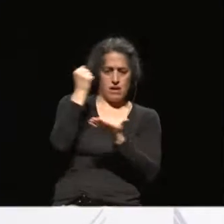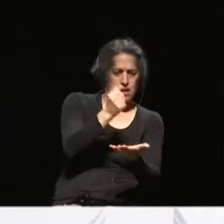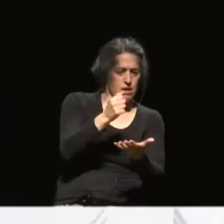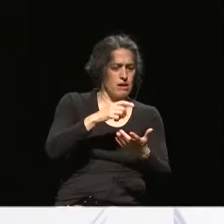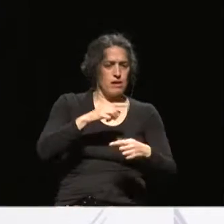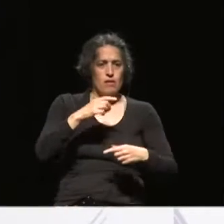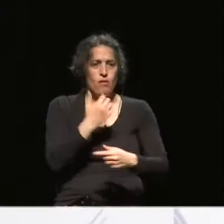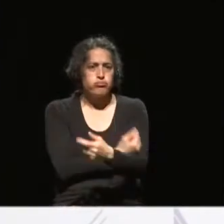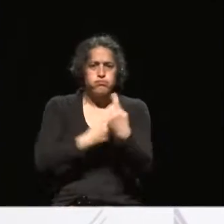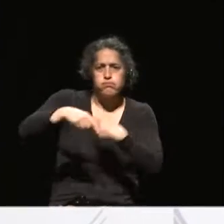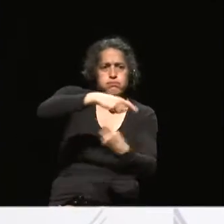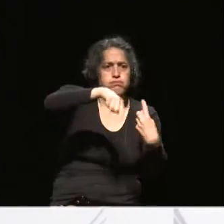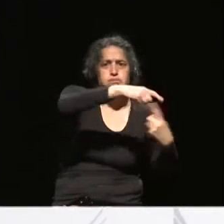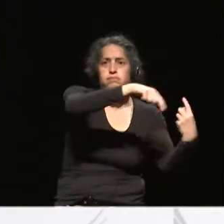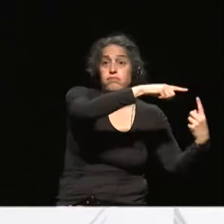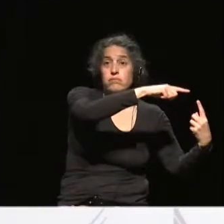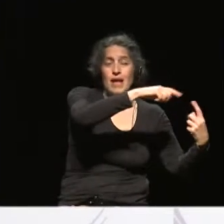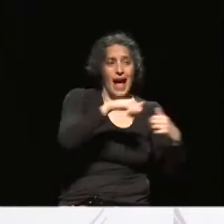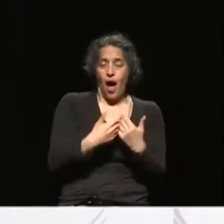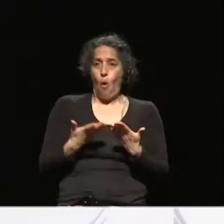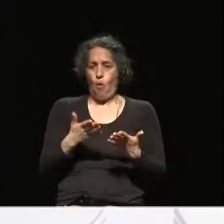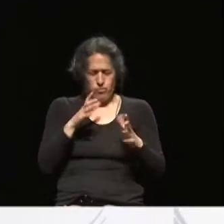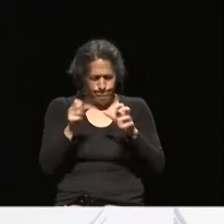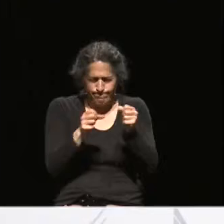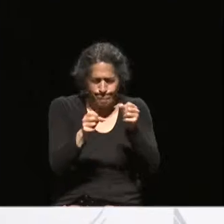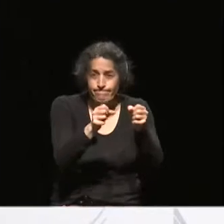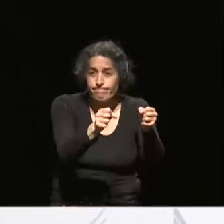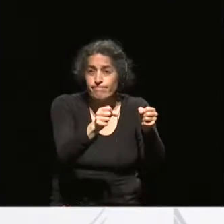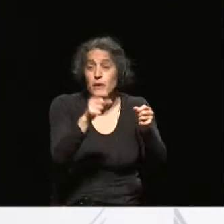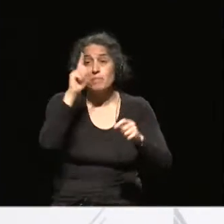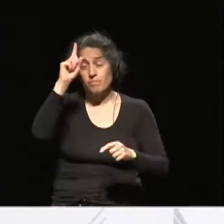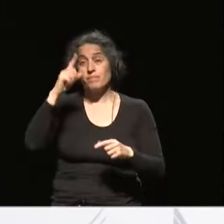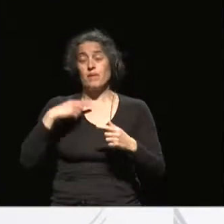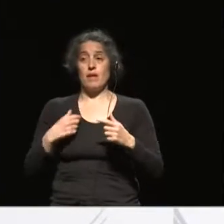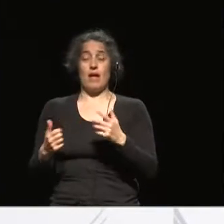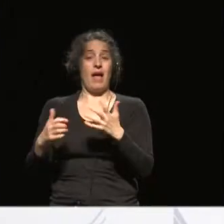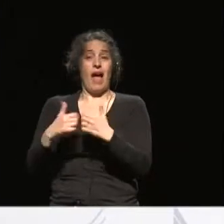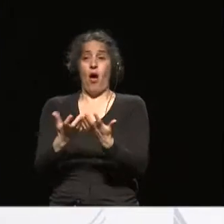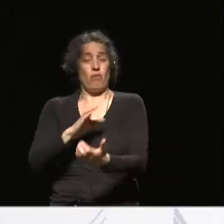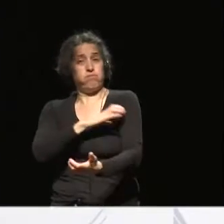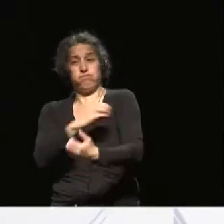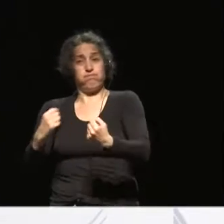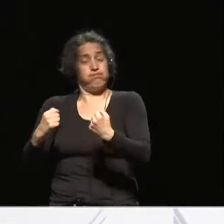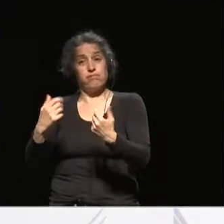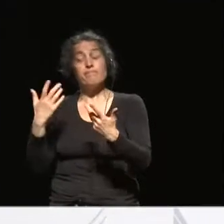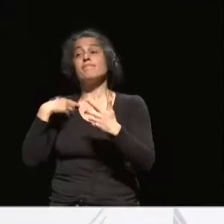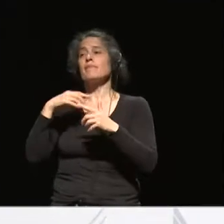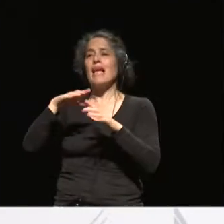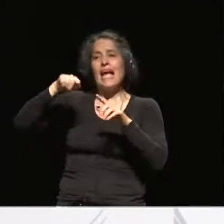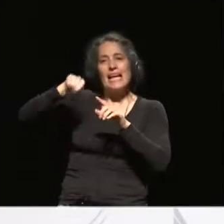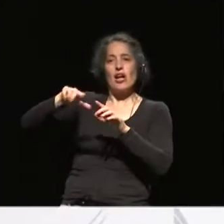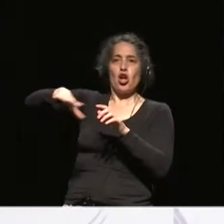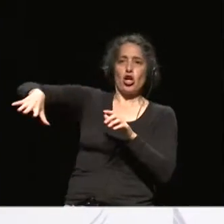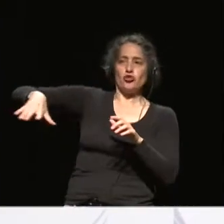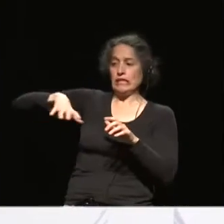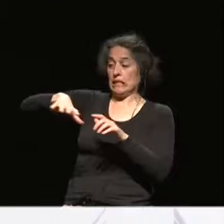ultimately, it is citizens empowered with information, and secondly, with a rule of law domestically anchored, because this is where people can